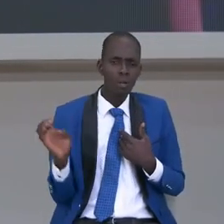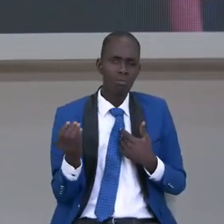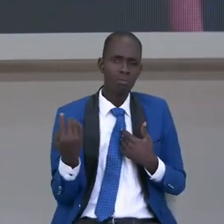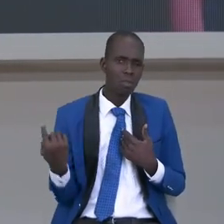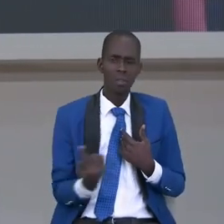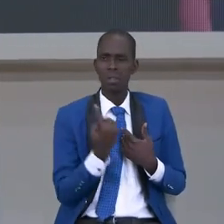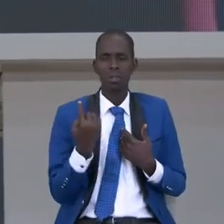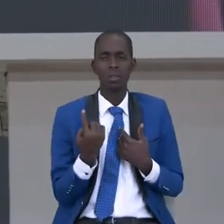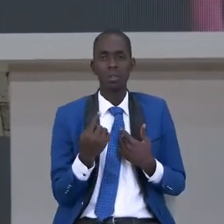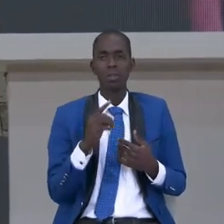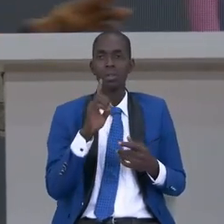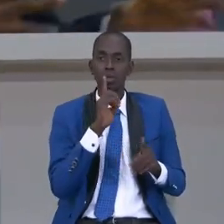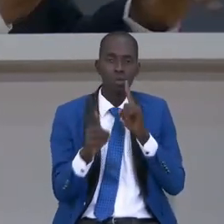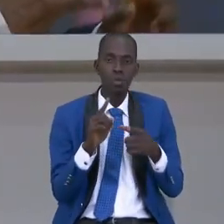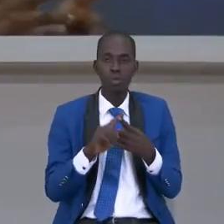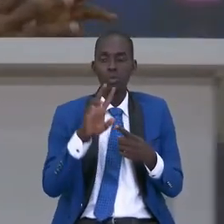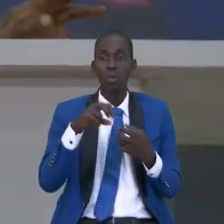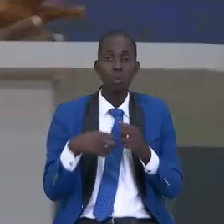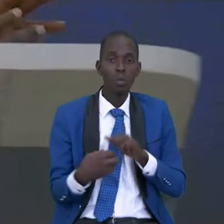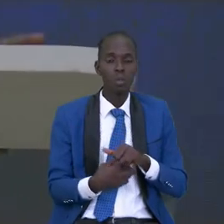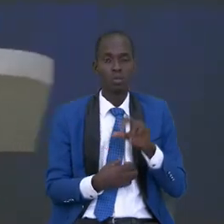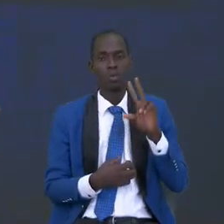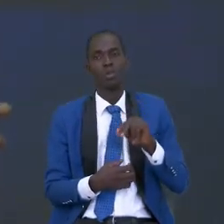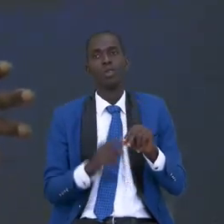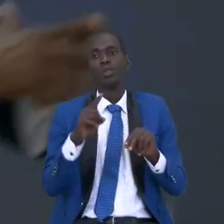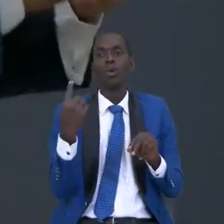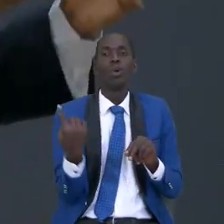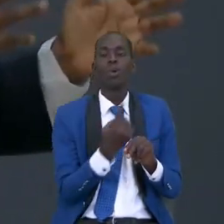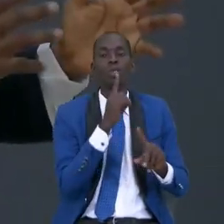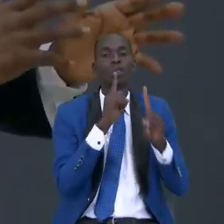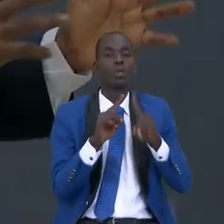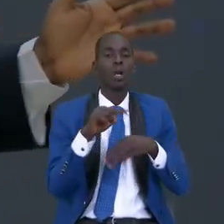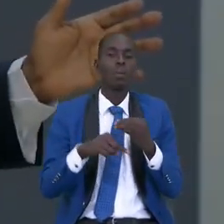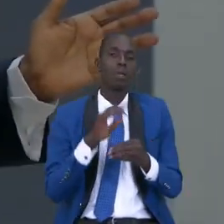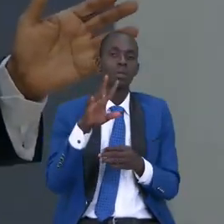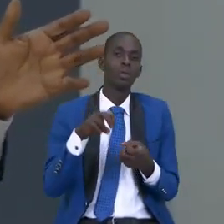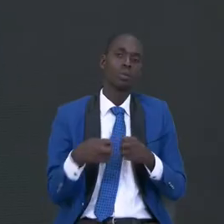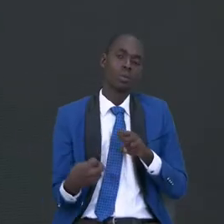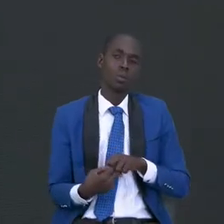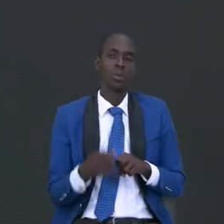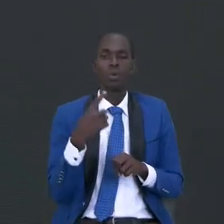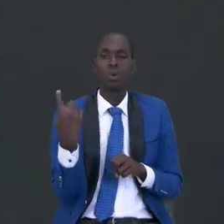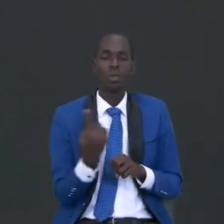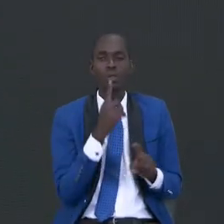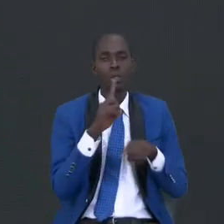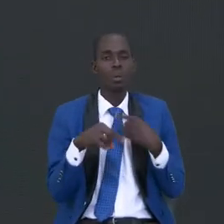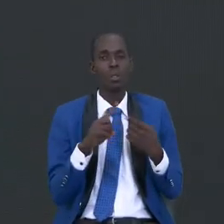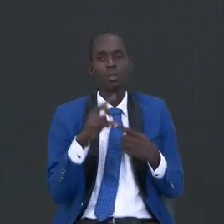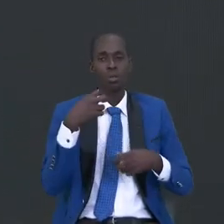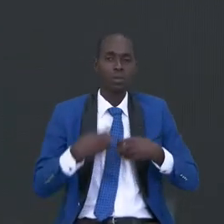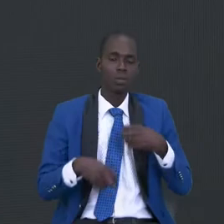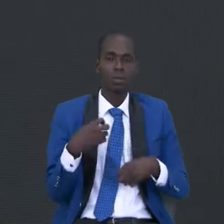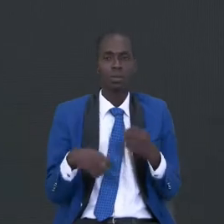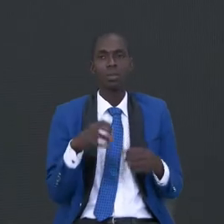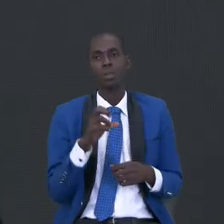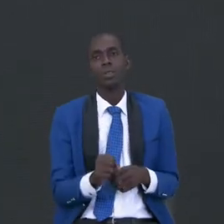No. You speak about your mountain. You speak about your problem. You speak